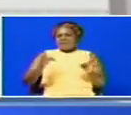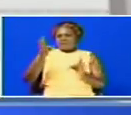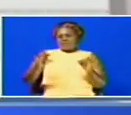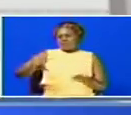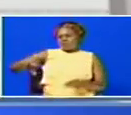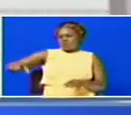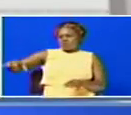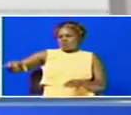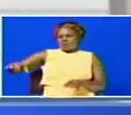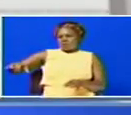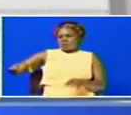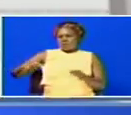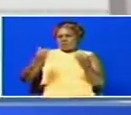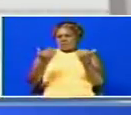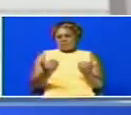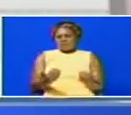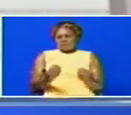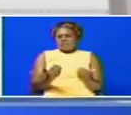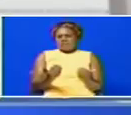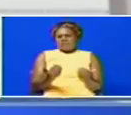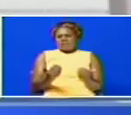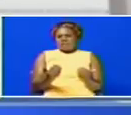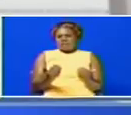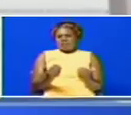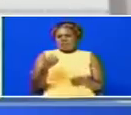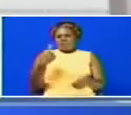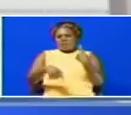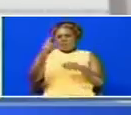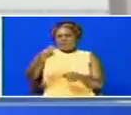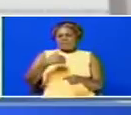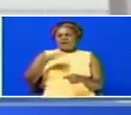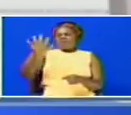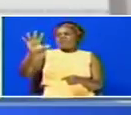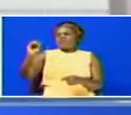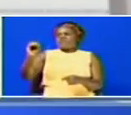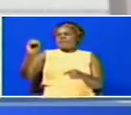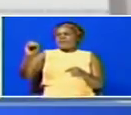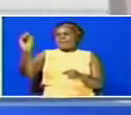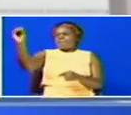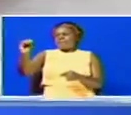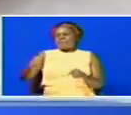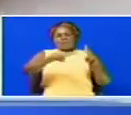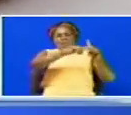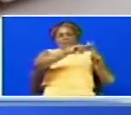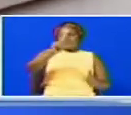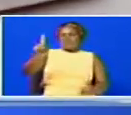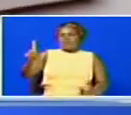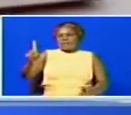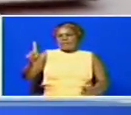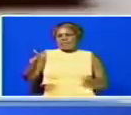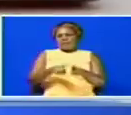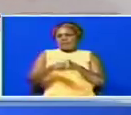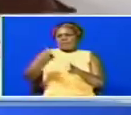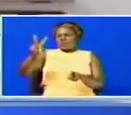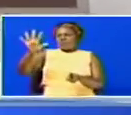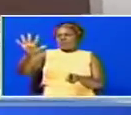constituencies. That is with the requirement that anyone who wins the election should have 50% plus one, as well as 25% in at least